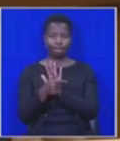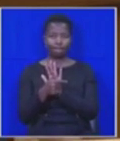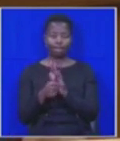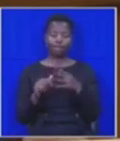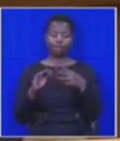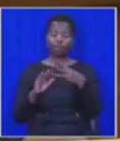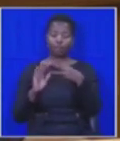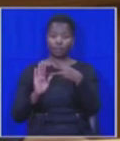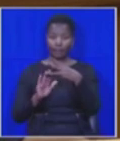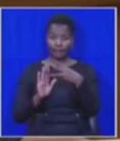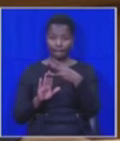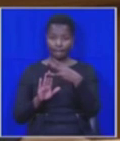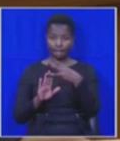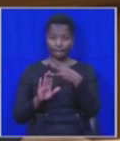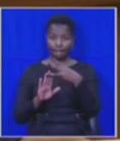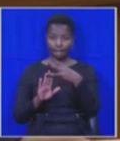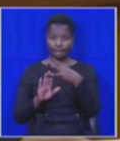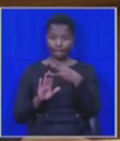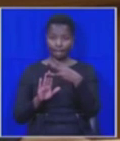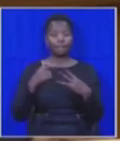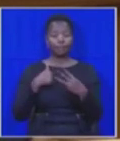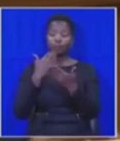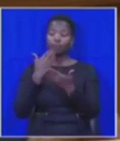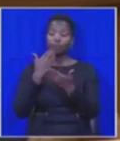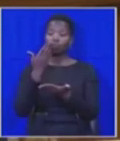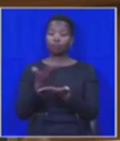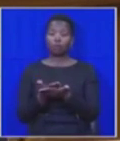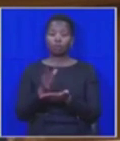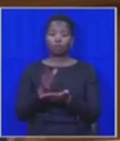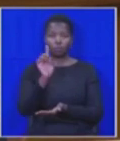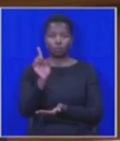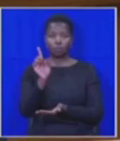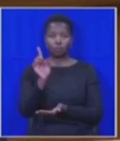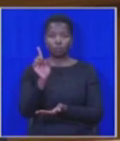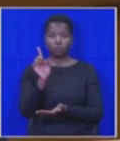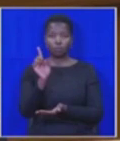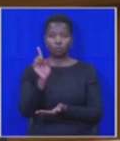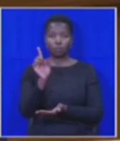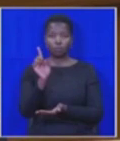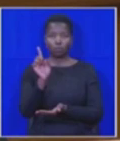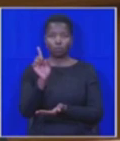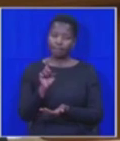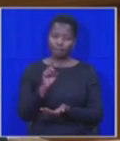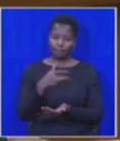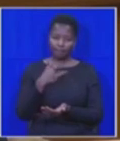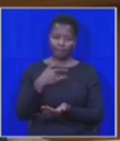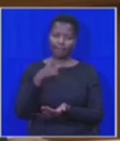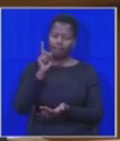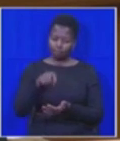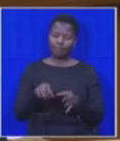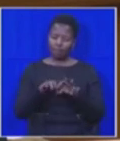Thirdly, I propose that it may be important for traditional